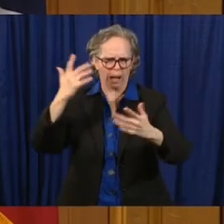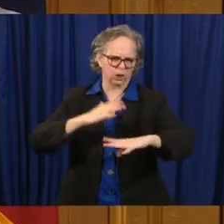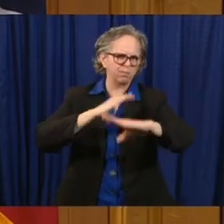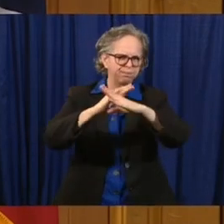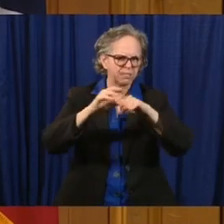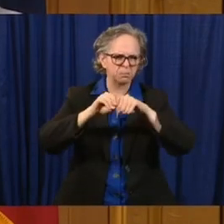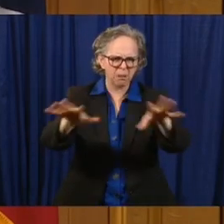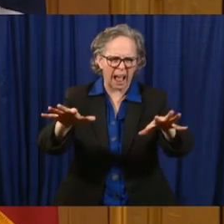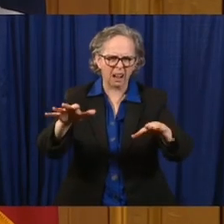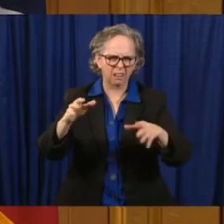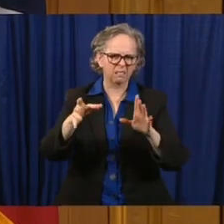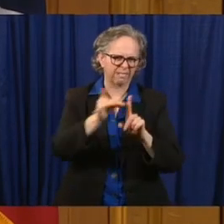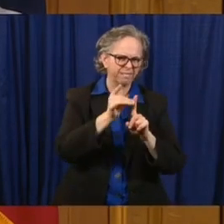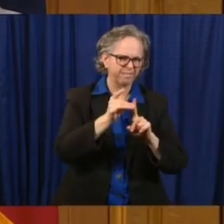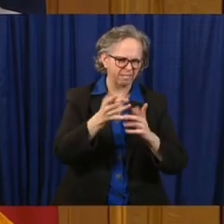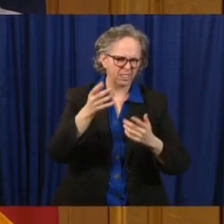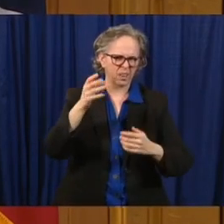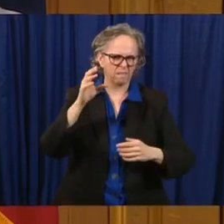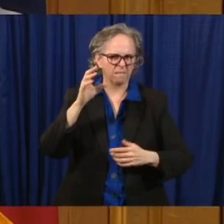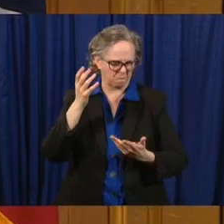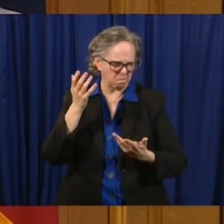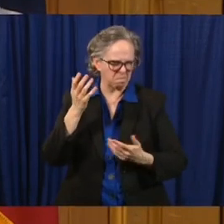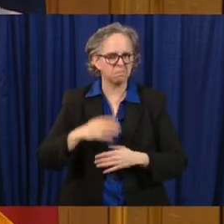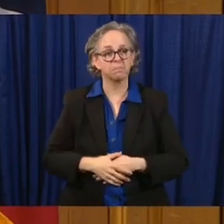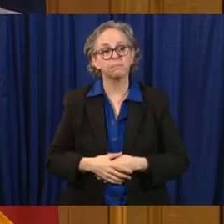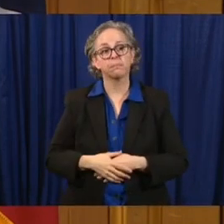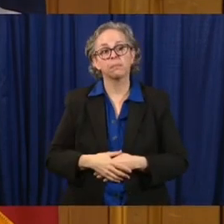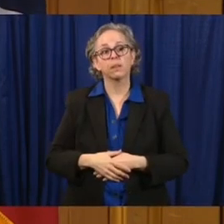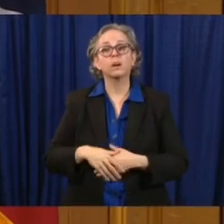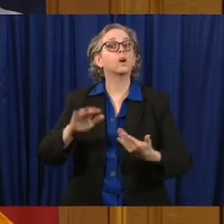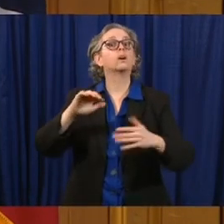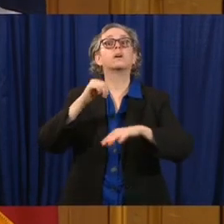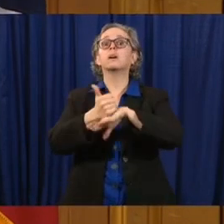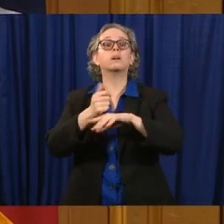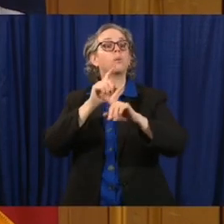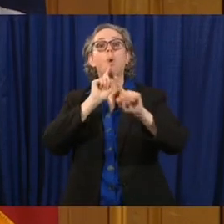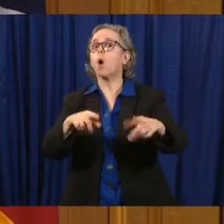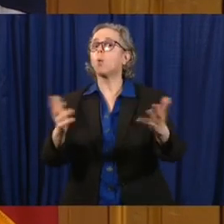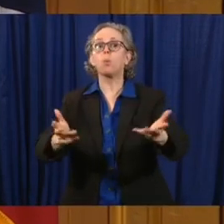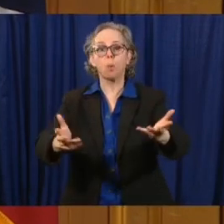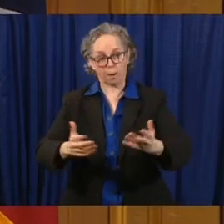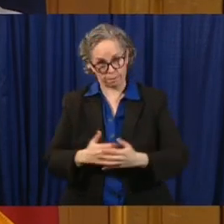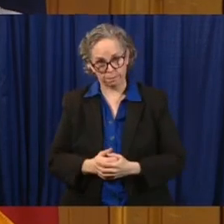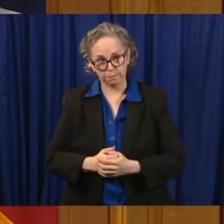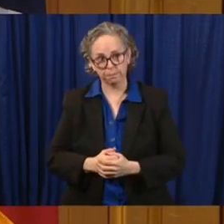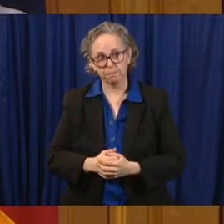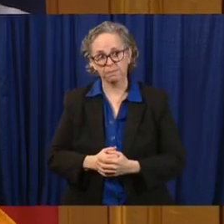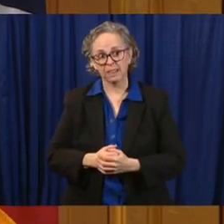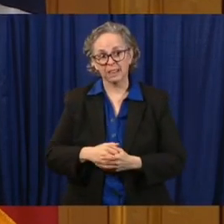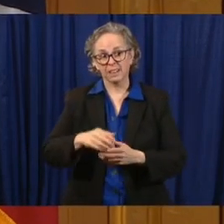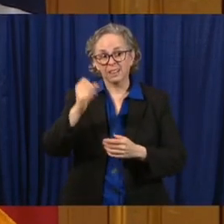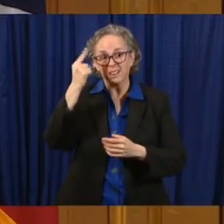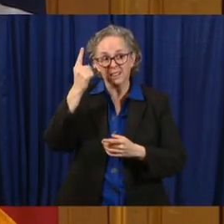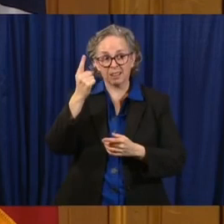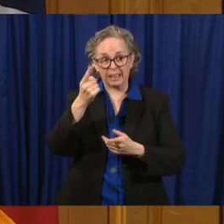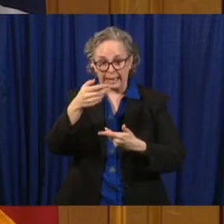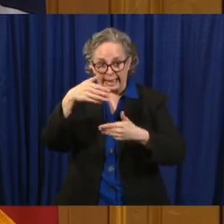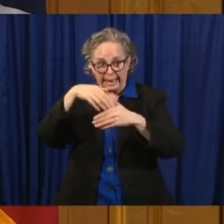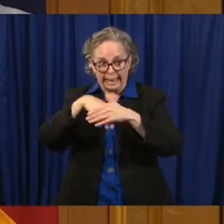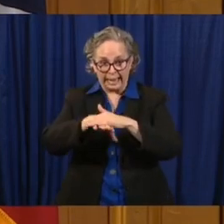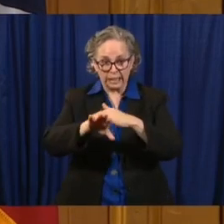we are issuing the following order. That in-person sale of liquor in the following counties will be